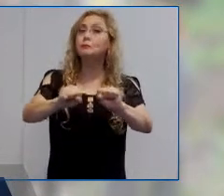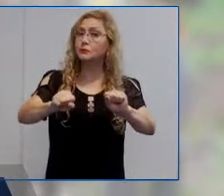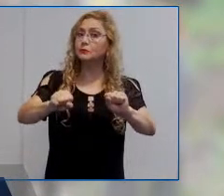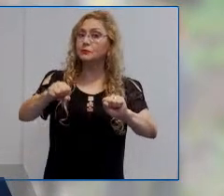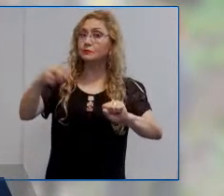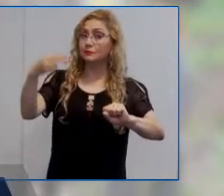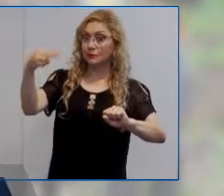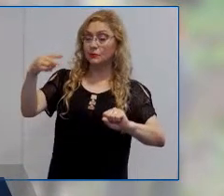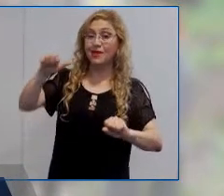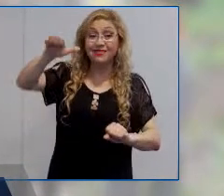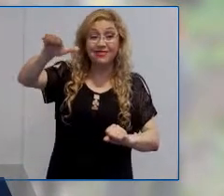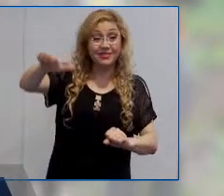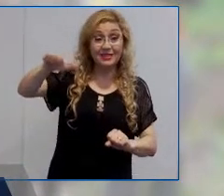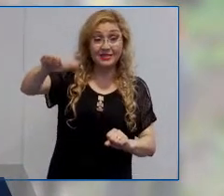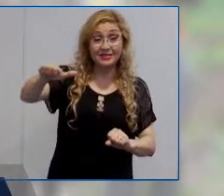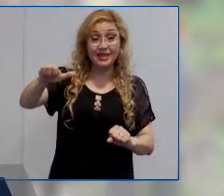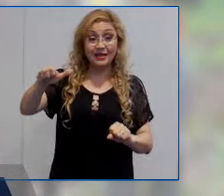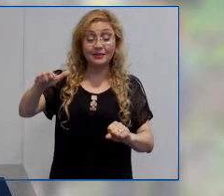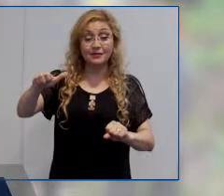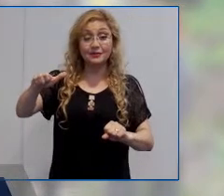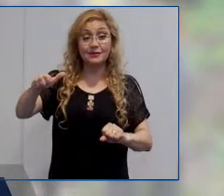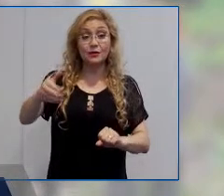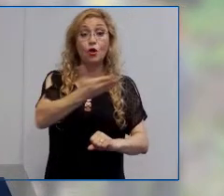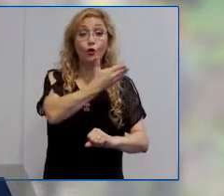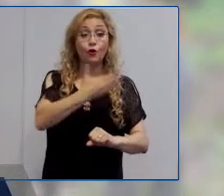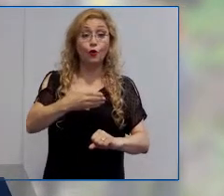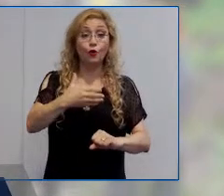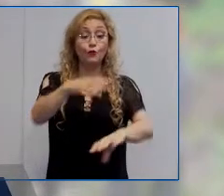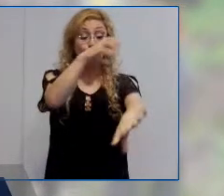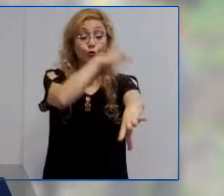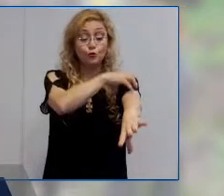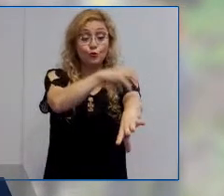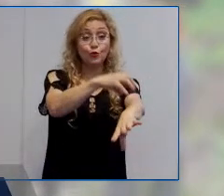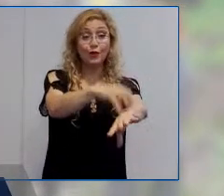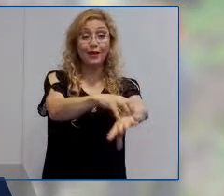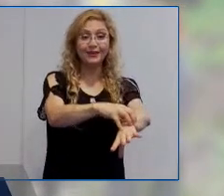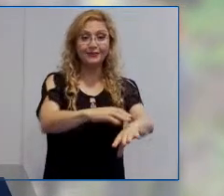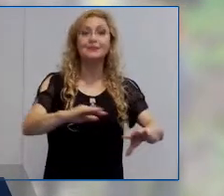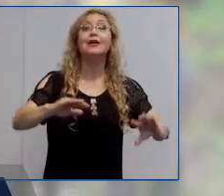to basin advice. Now we have seven regional